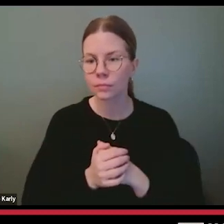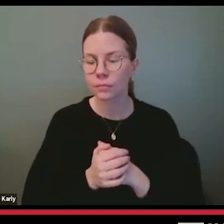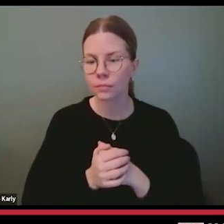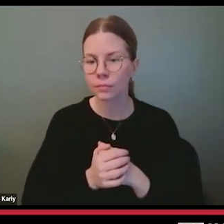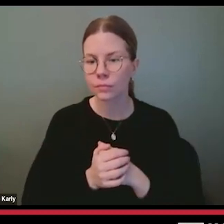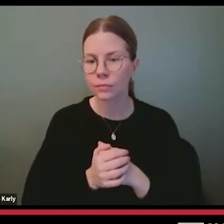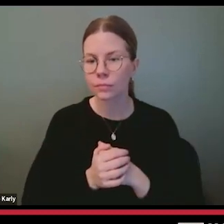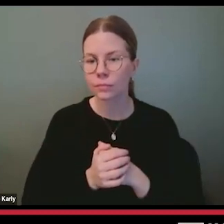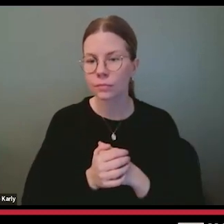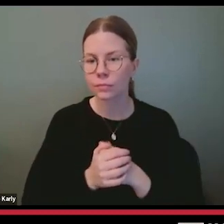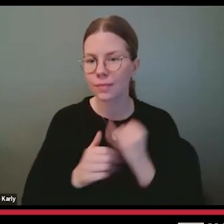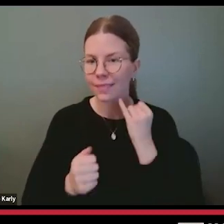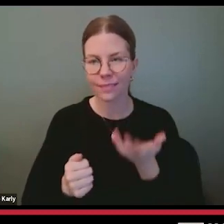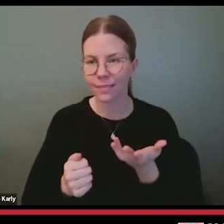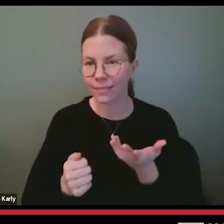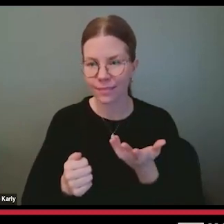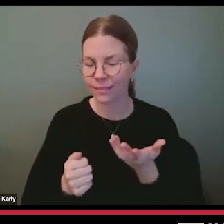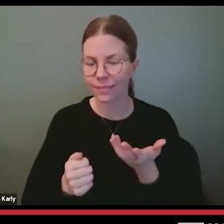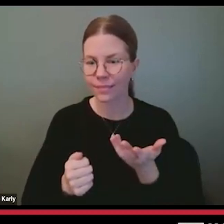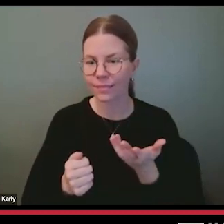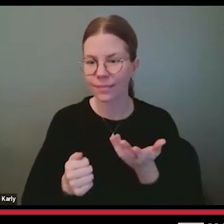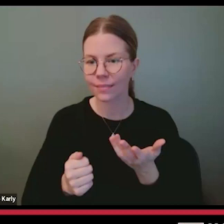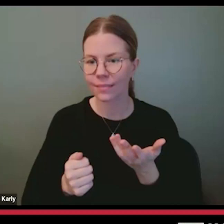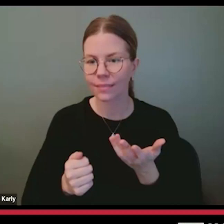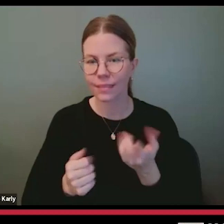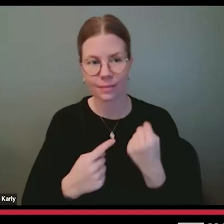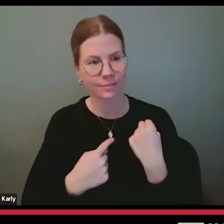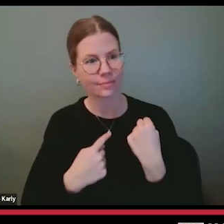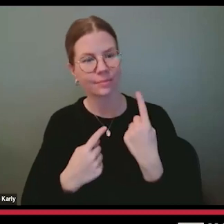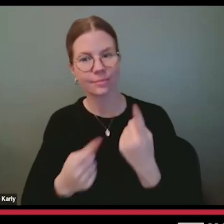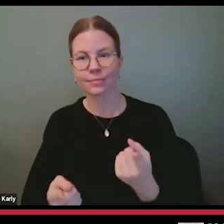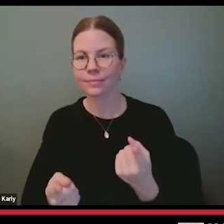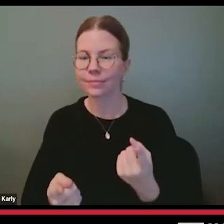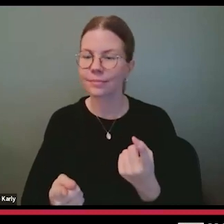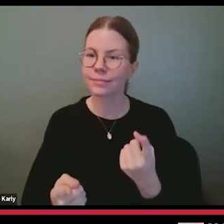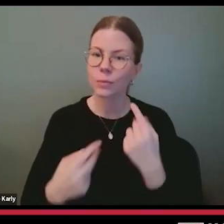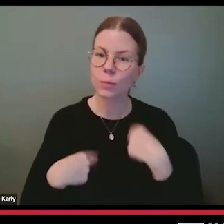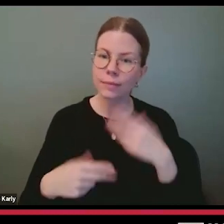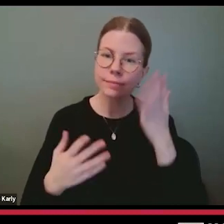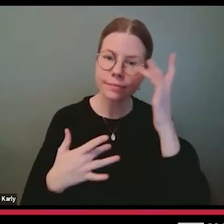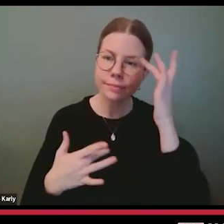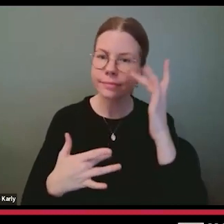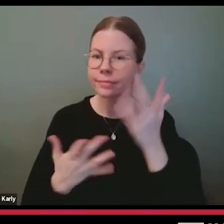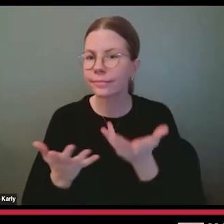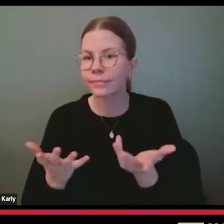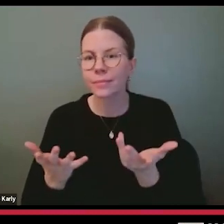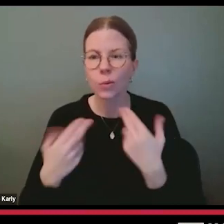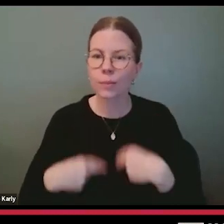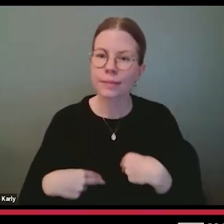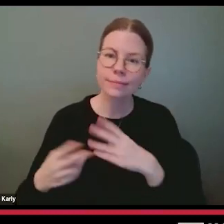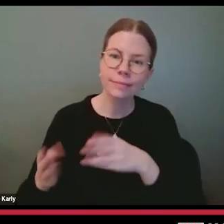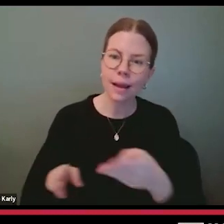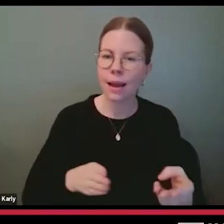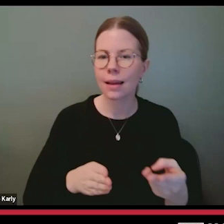speculative, where there hasn't been significant human infection documented or human casualties as a result of